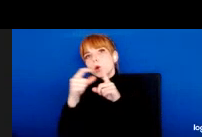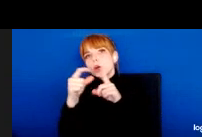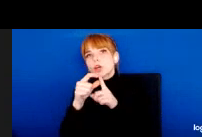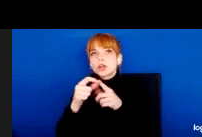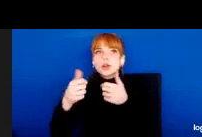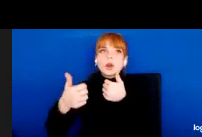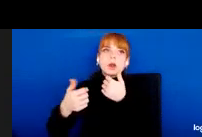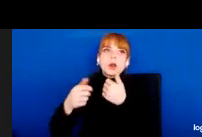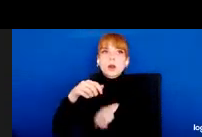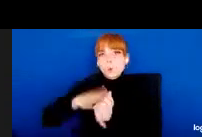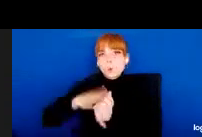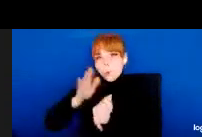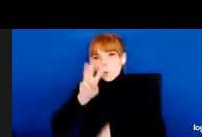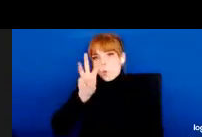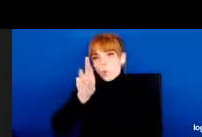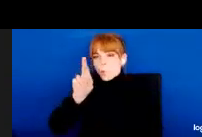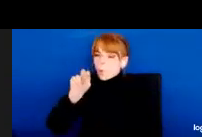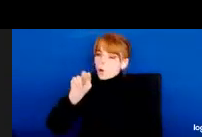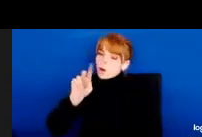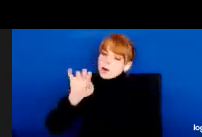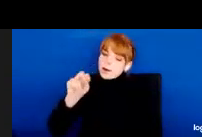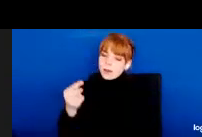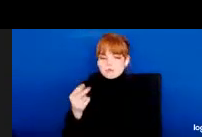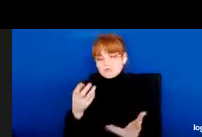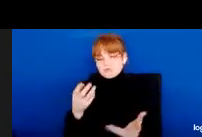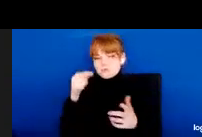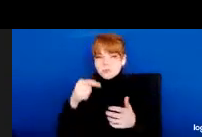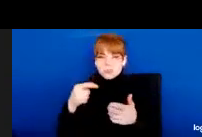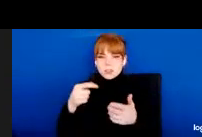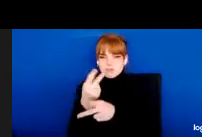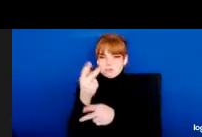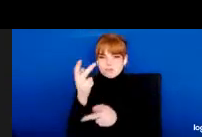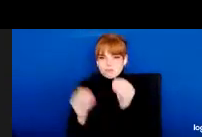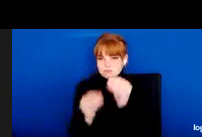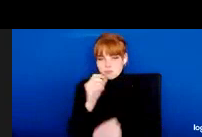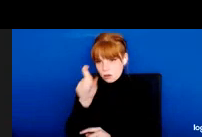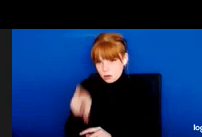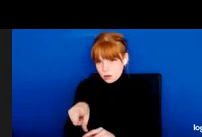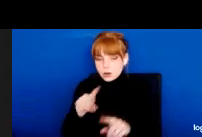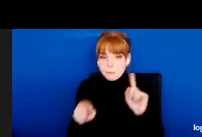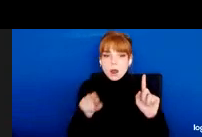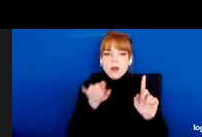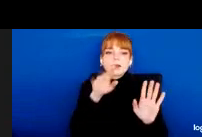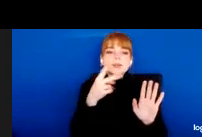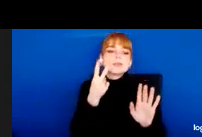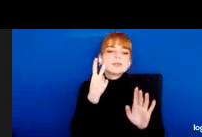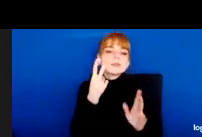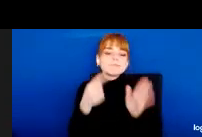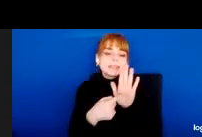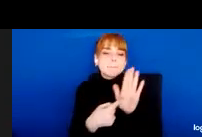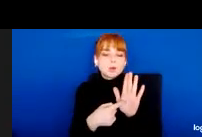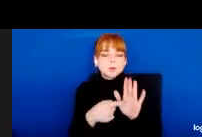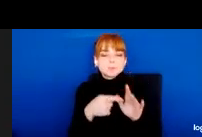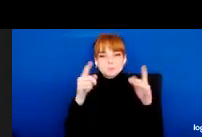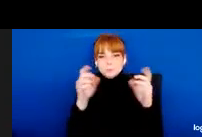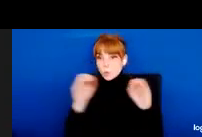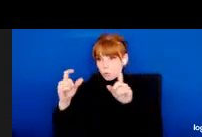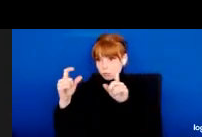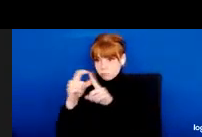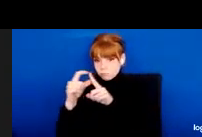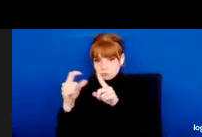icon all on its own. There are really two important parts of this, the exclamation mark and the red